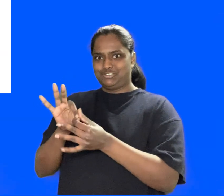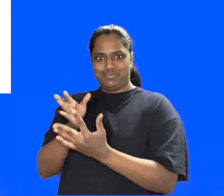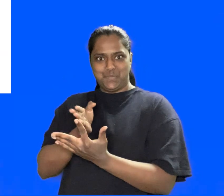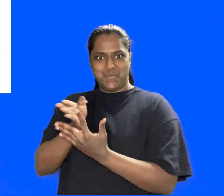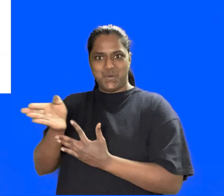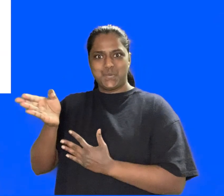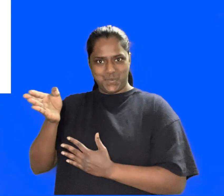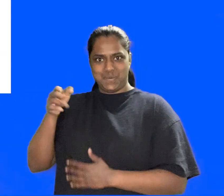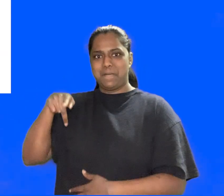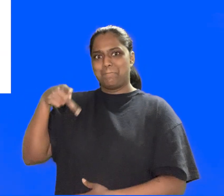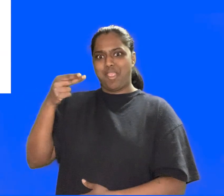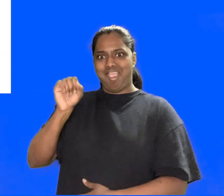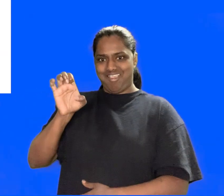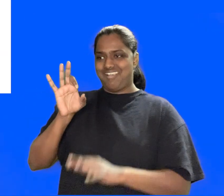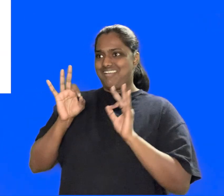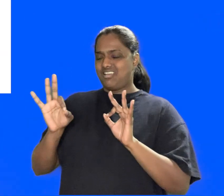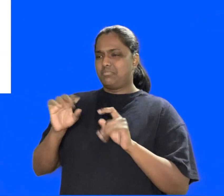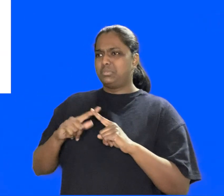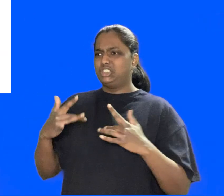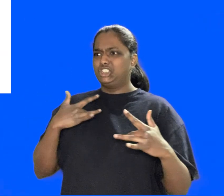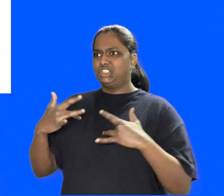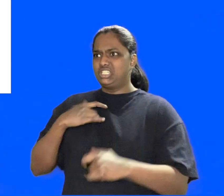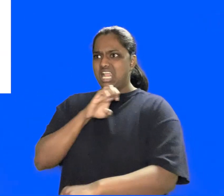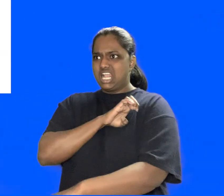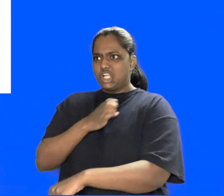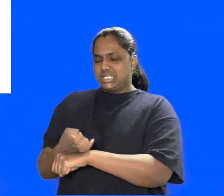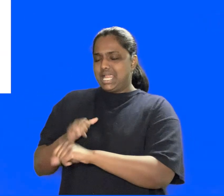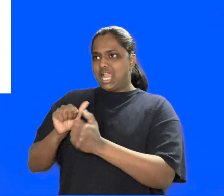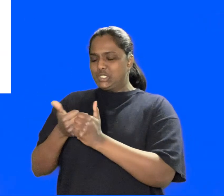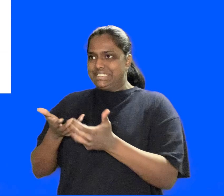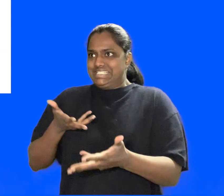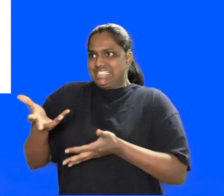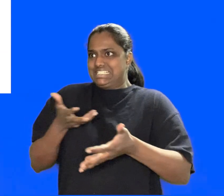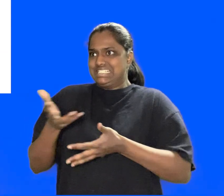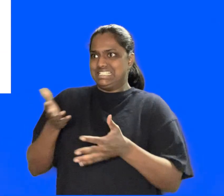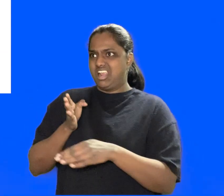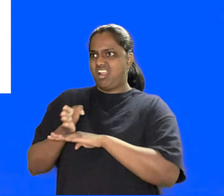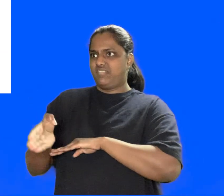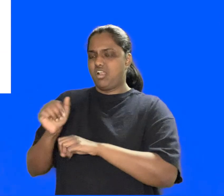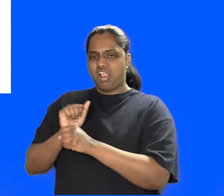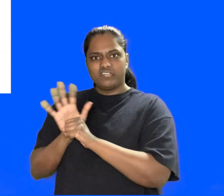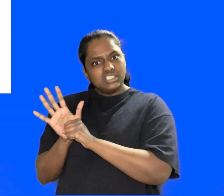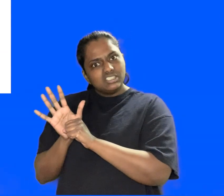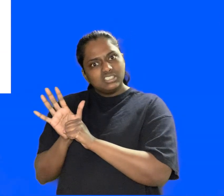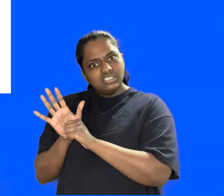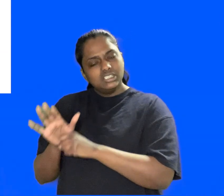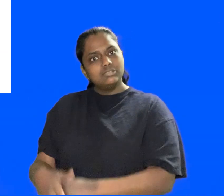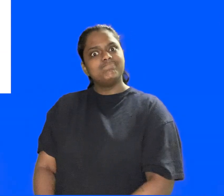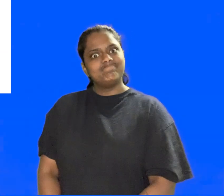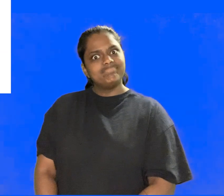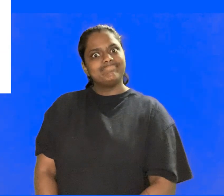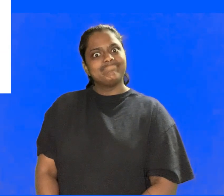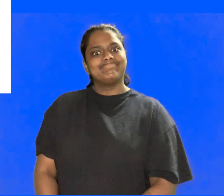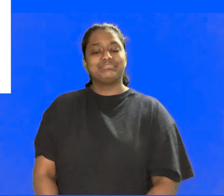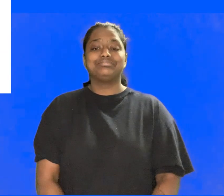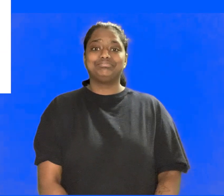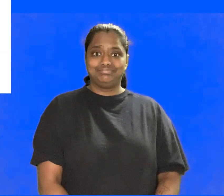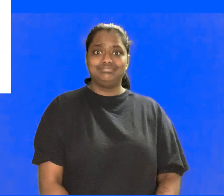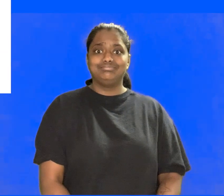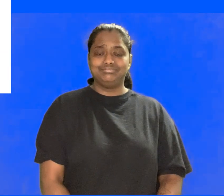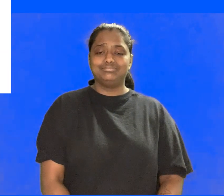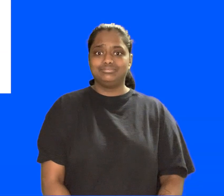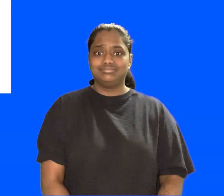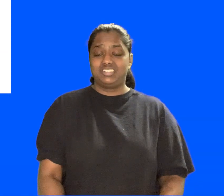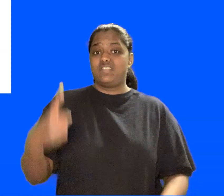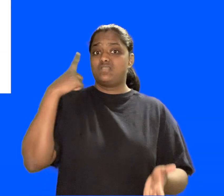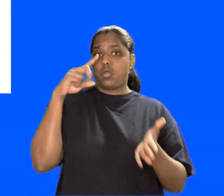the energy to maintain it over COVID. So for the purpose of Network Connector, you can see that it just highlighted the 2